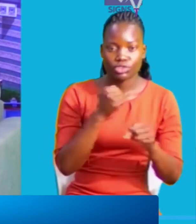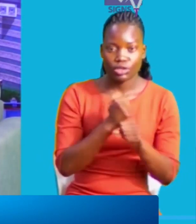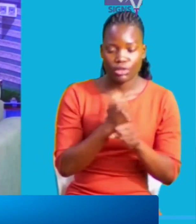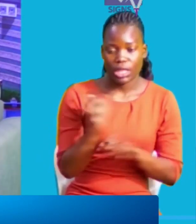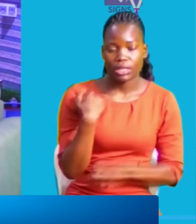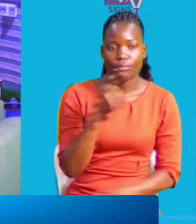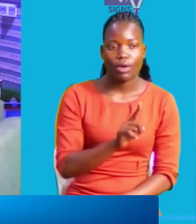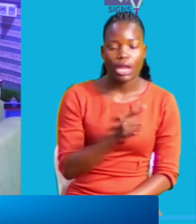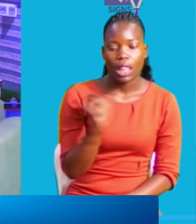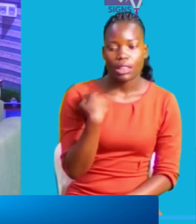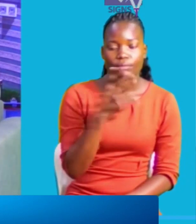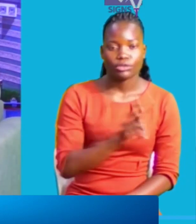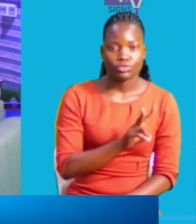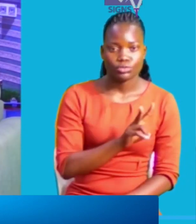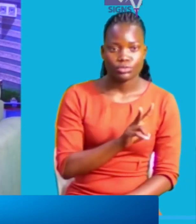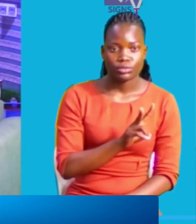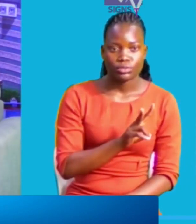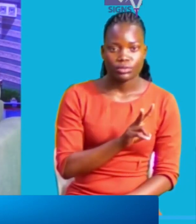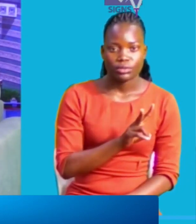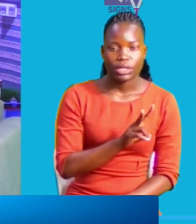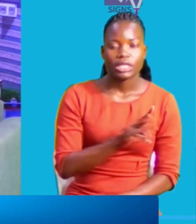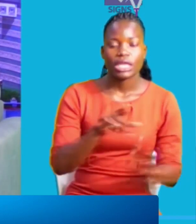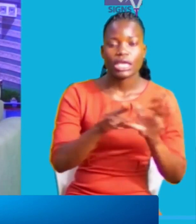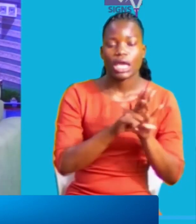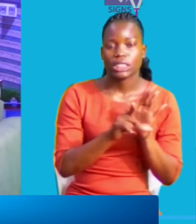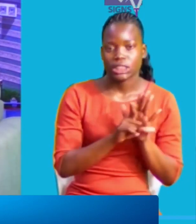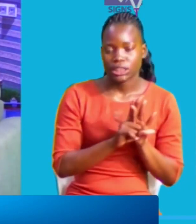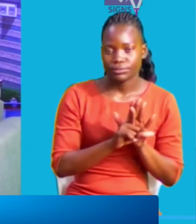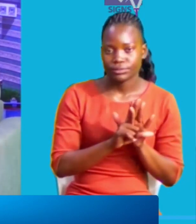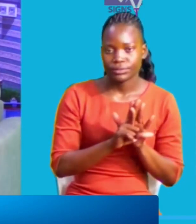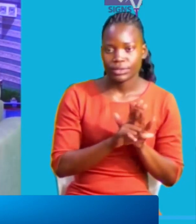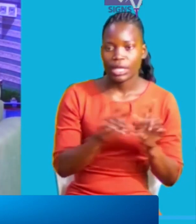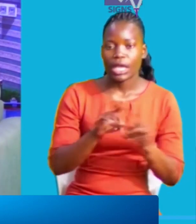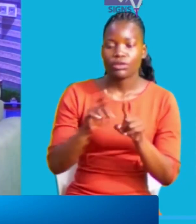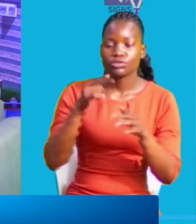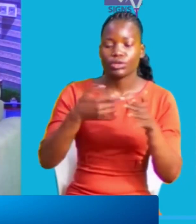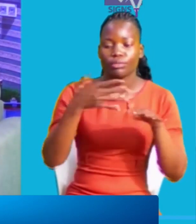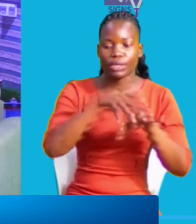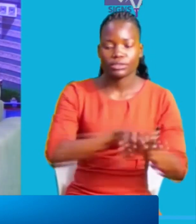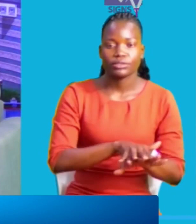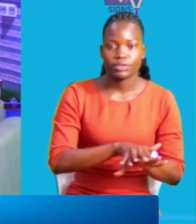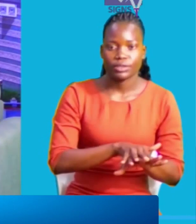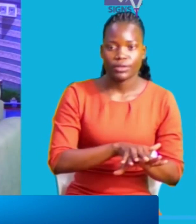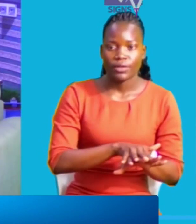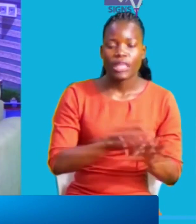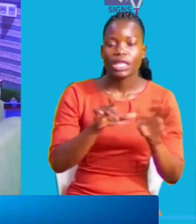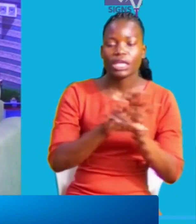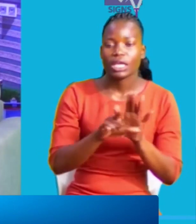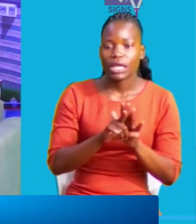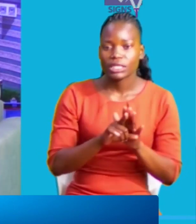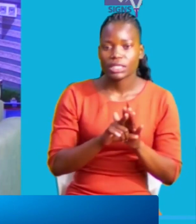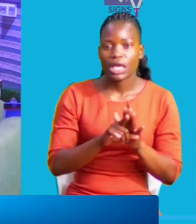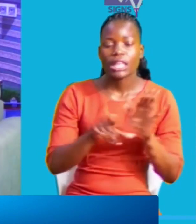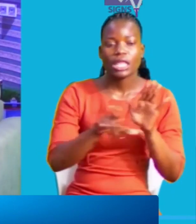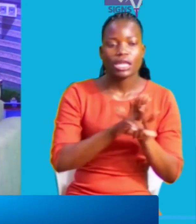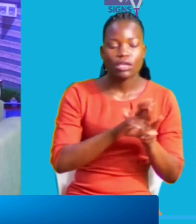1. Number 2, the legality and mainstreaming. I'm just coming again to the legality. The